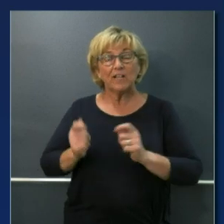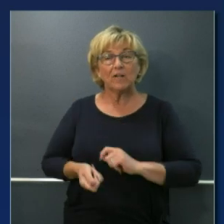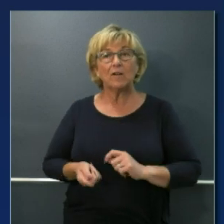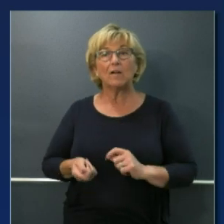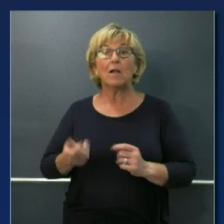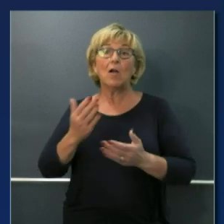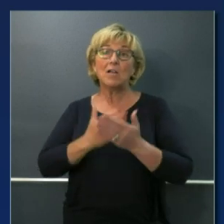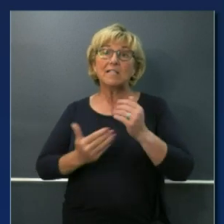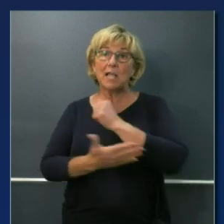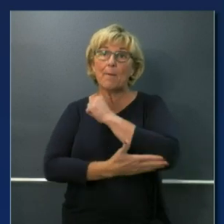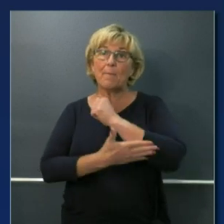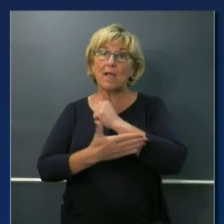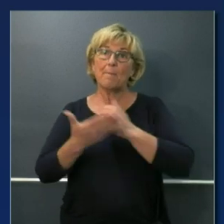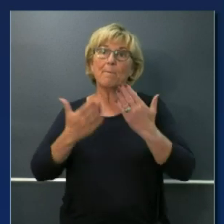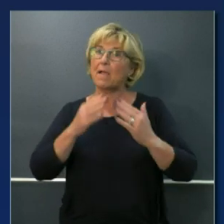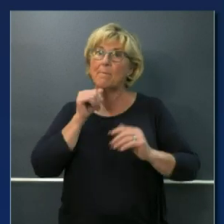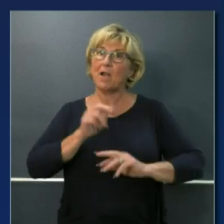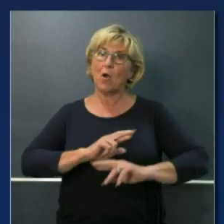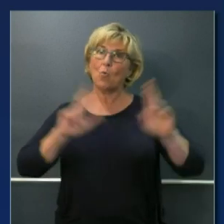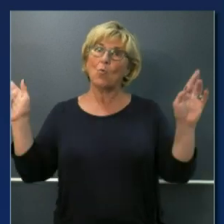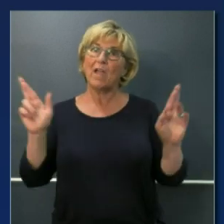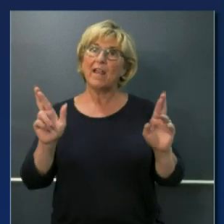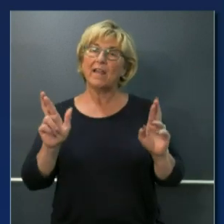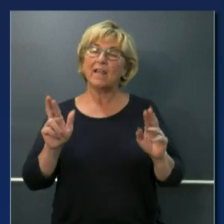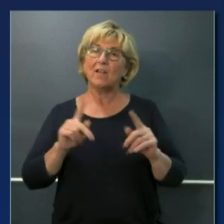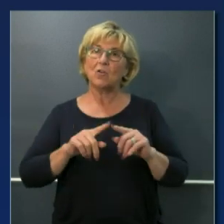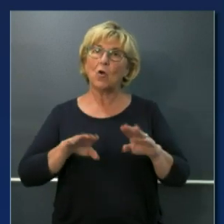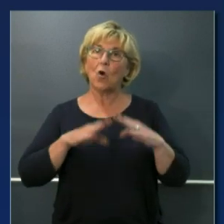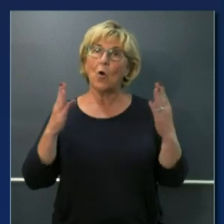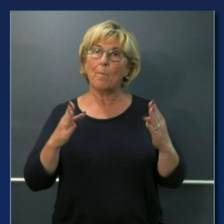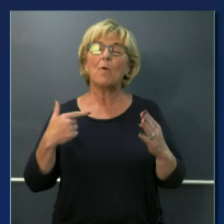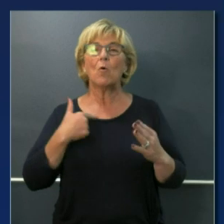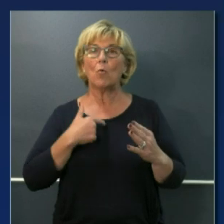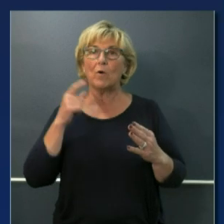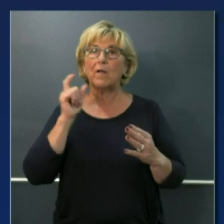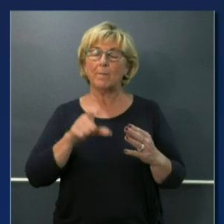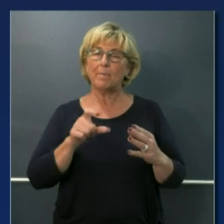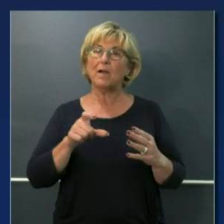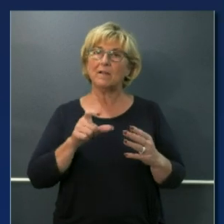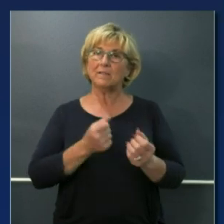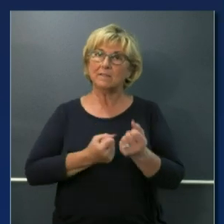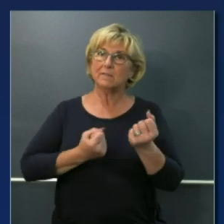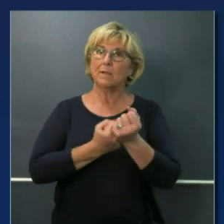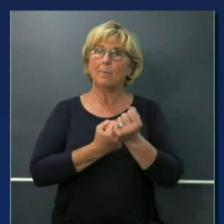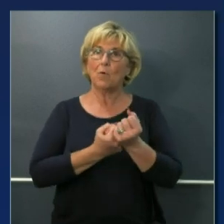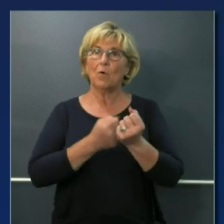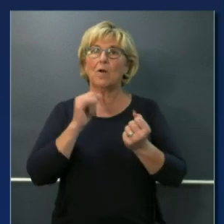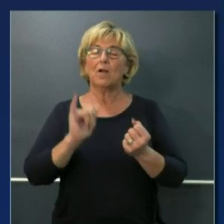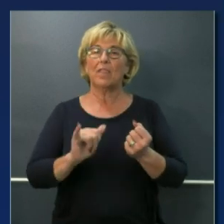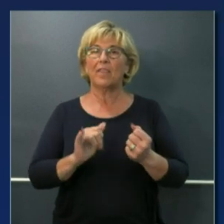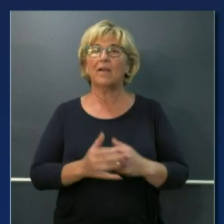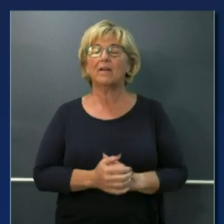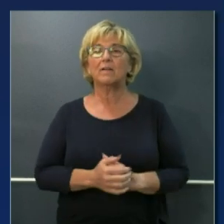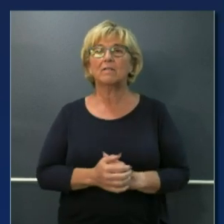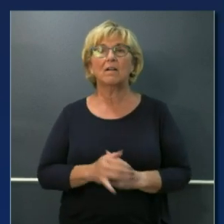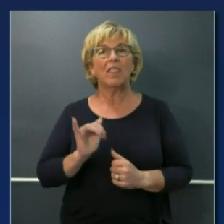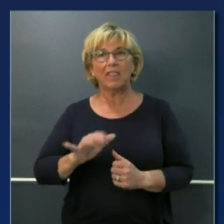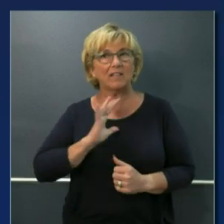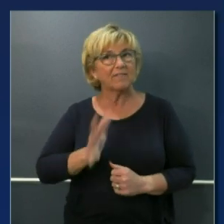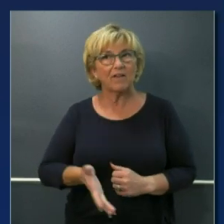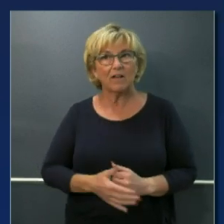may be counties that aren't ready to go as fast, and that will be supported, and that is a regional variation, which is absolutely